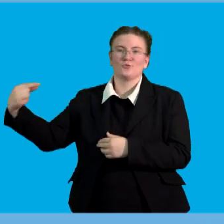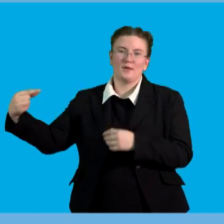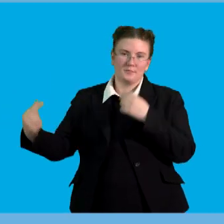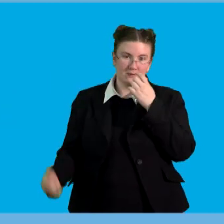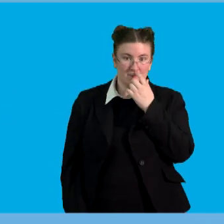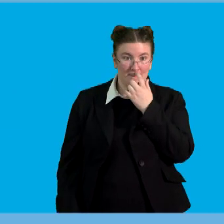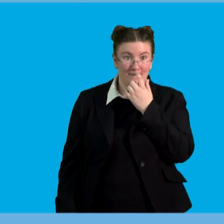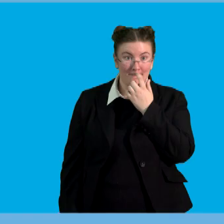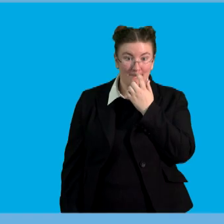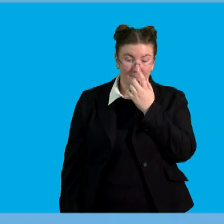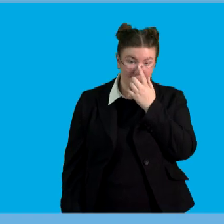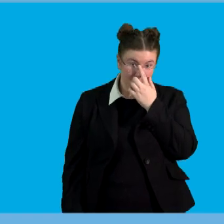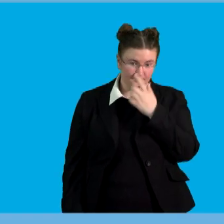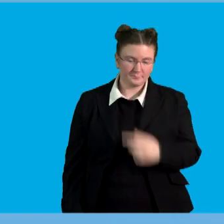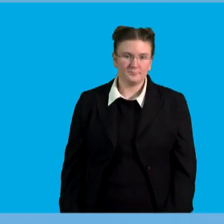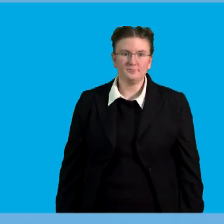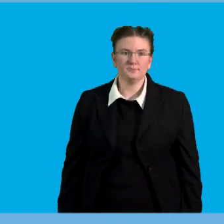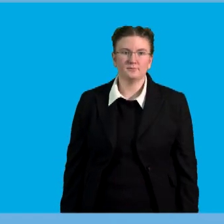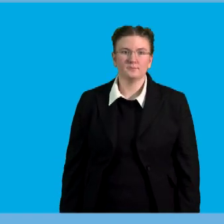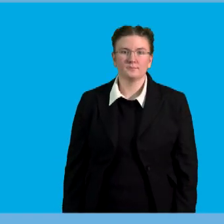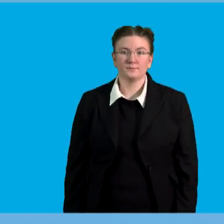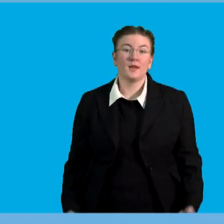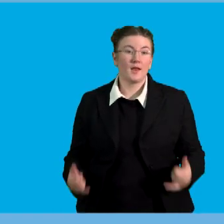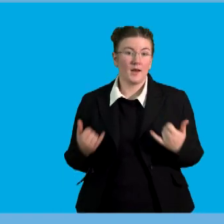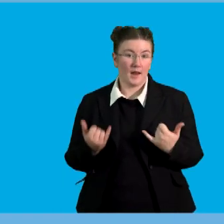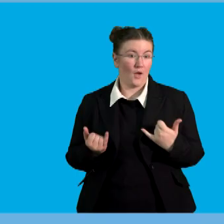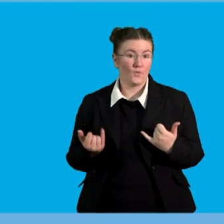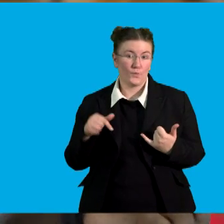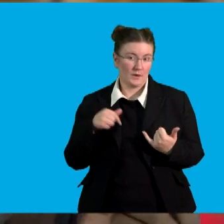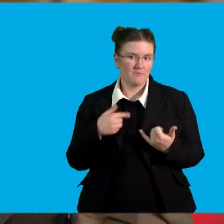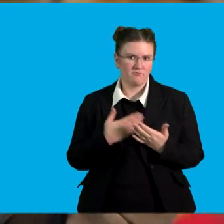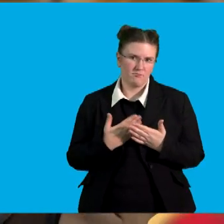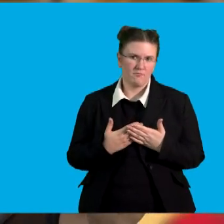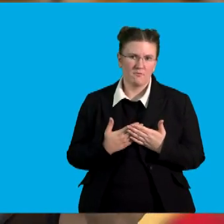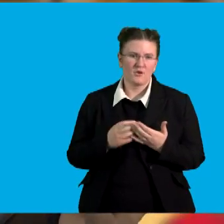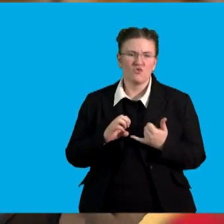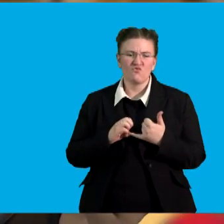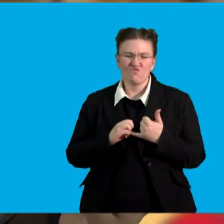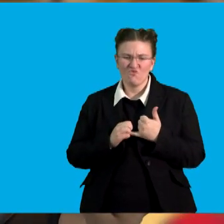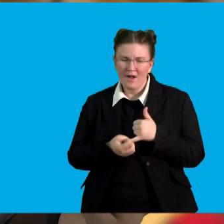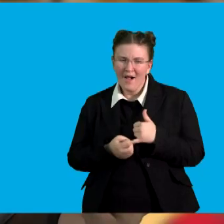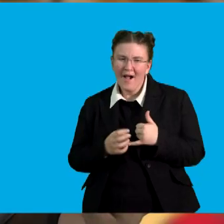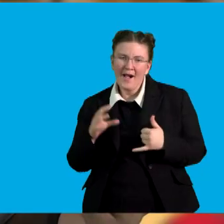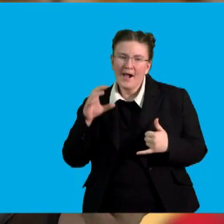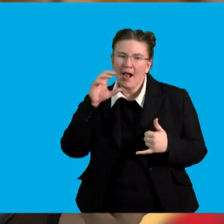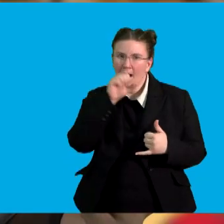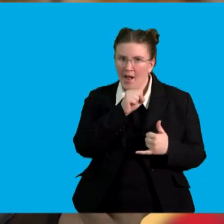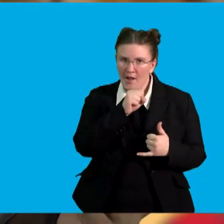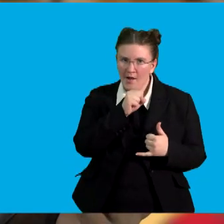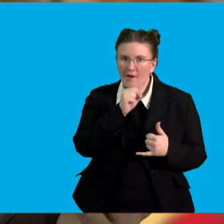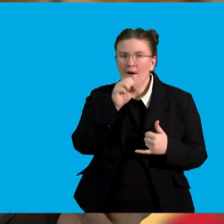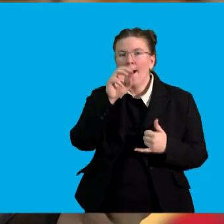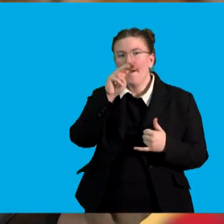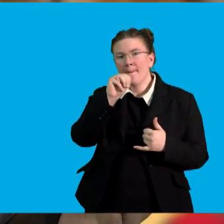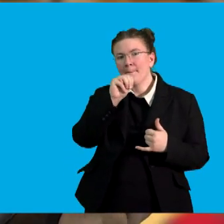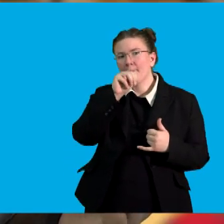grams, then 2 kg must be 2,000 grams. Now, can you then guess how many milligrams we have in a